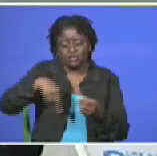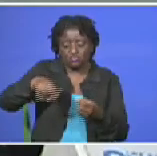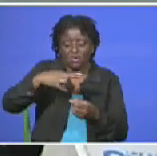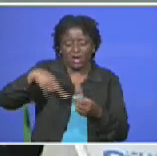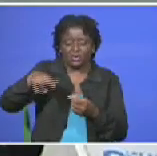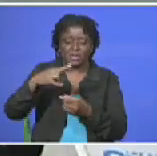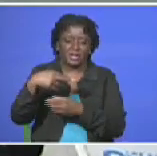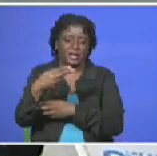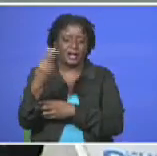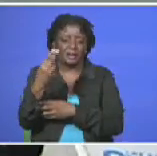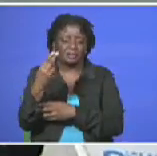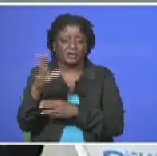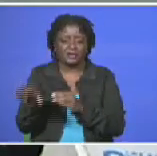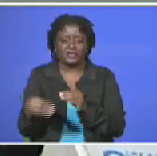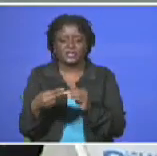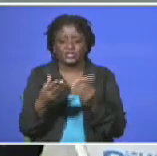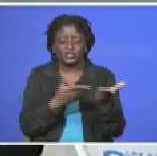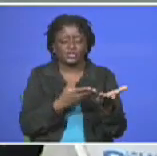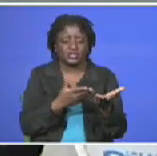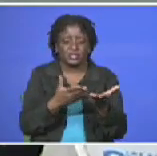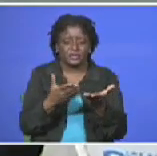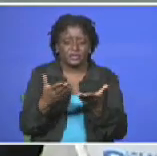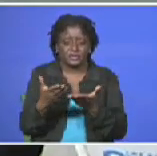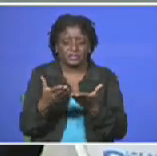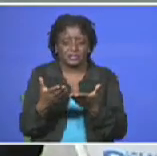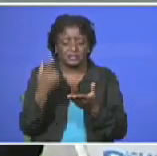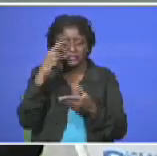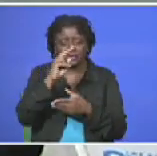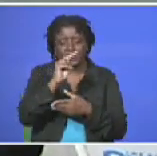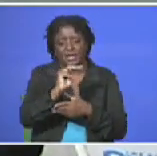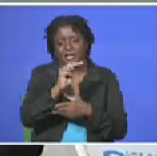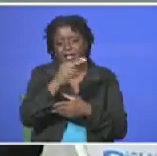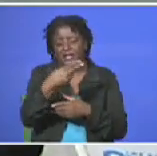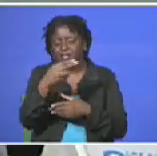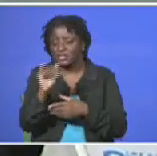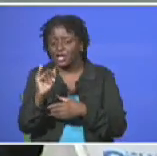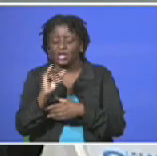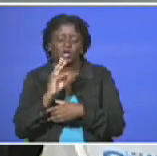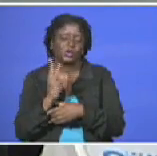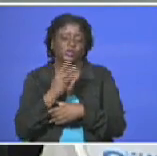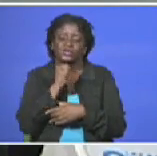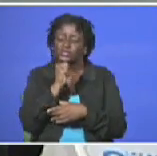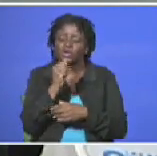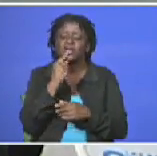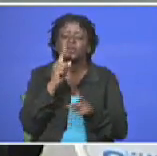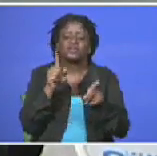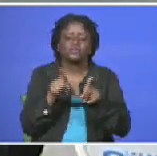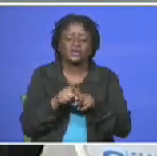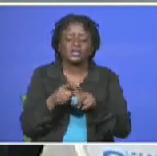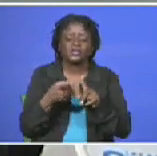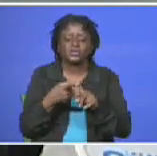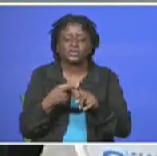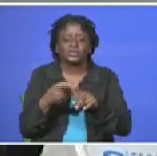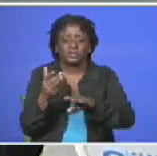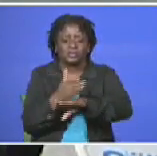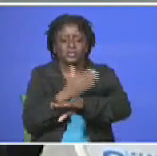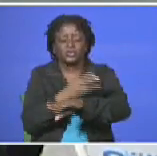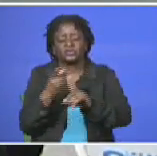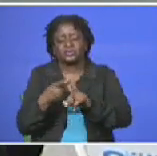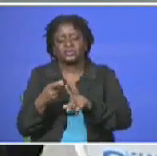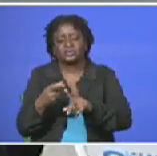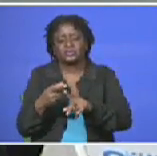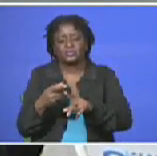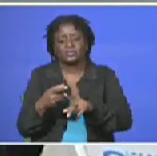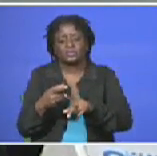did not agree to escalate to high-cost care, but to defer